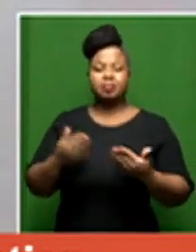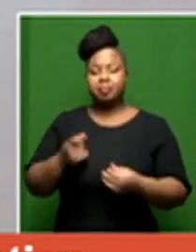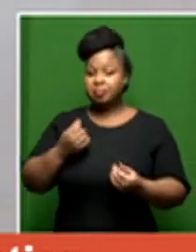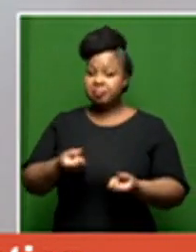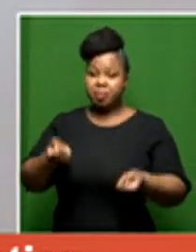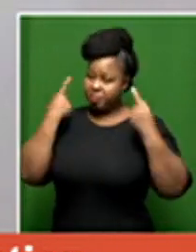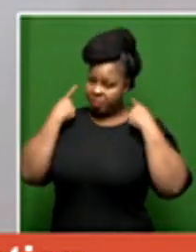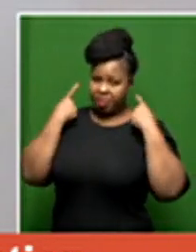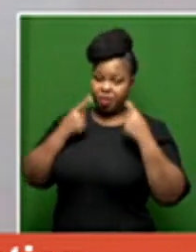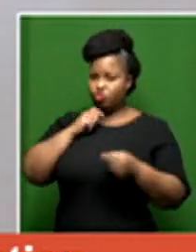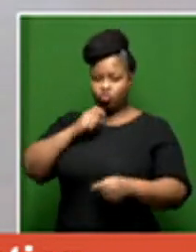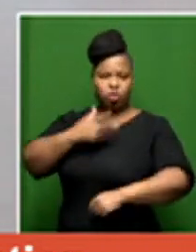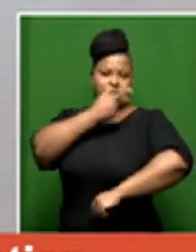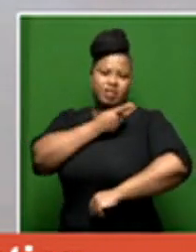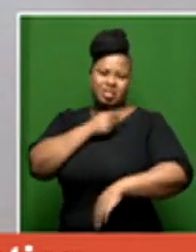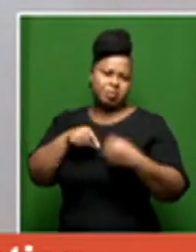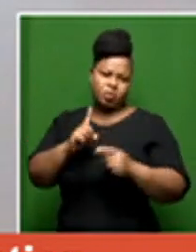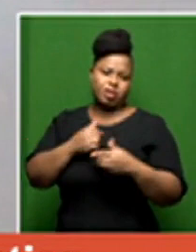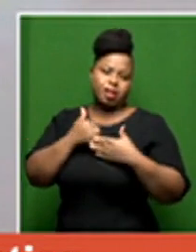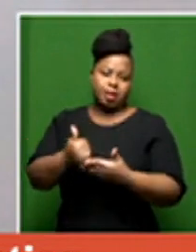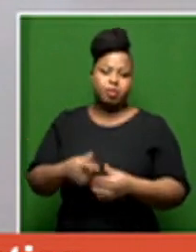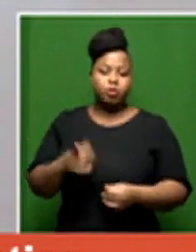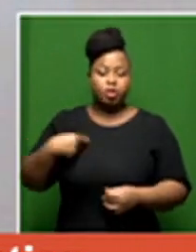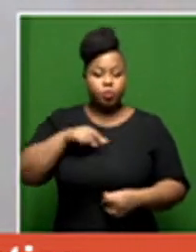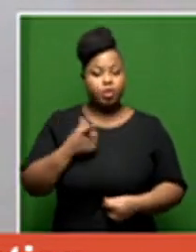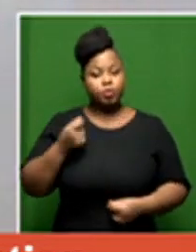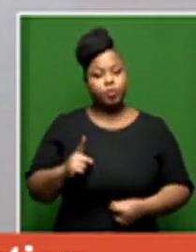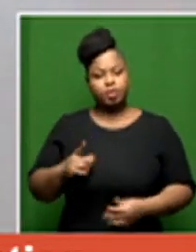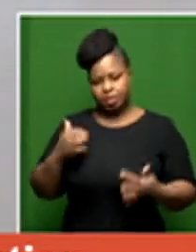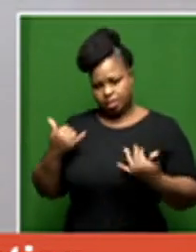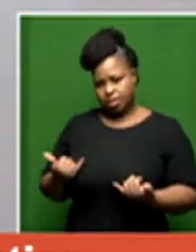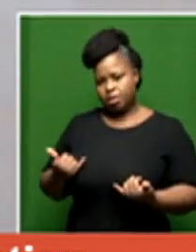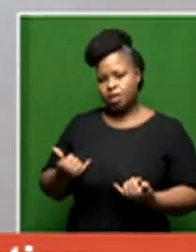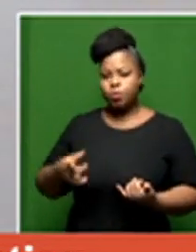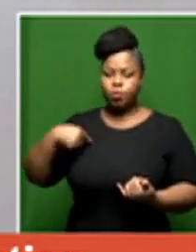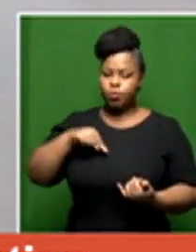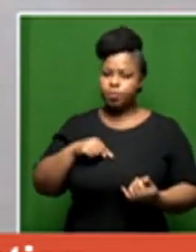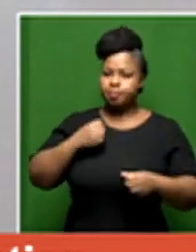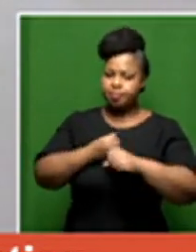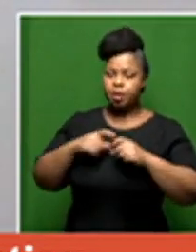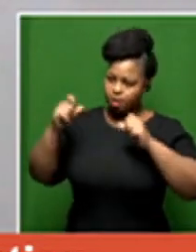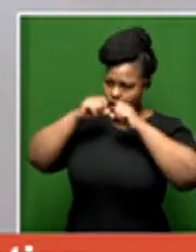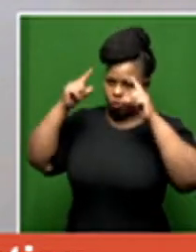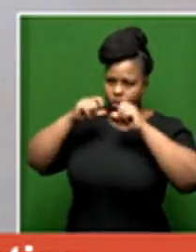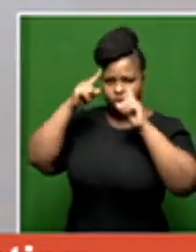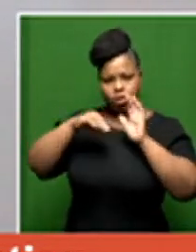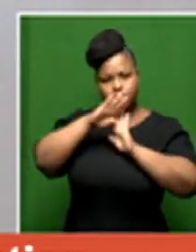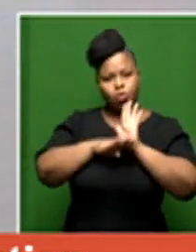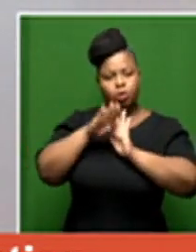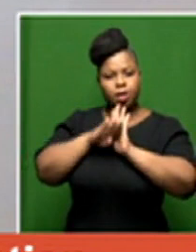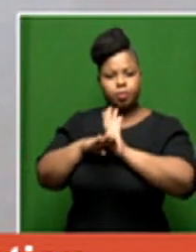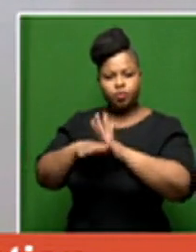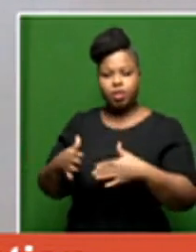understanding what really this vaccination is all about. So what we are doing is that we have created awareness program working with a